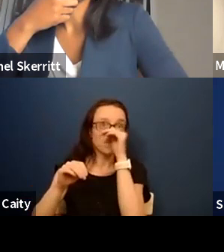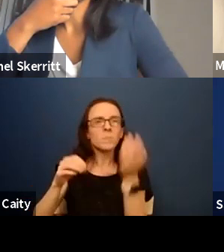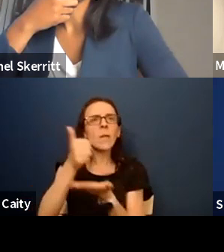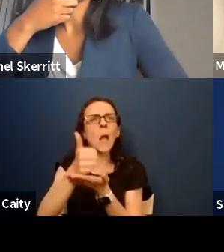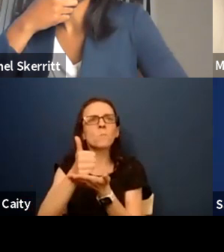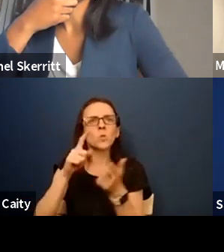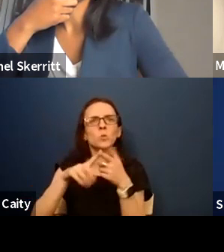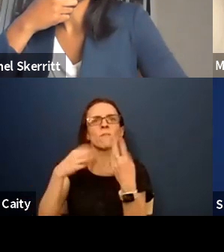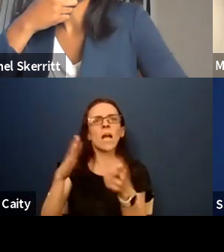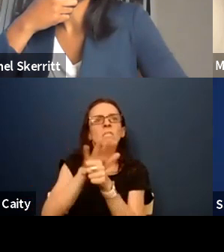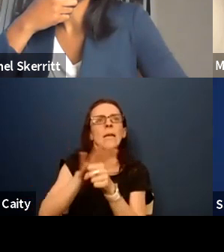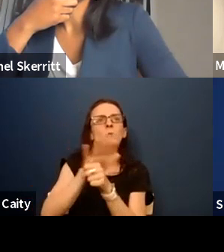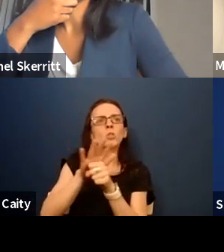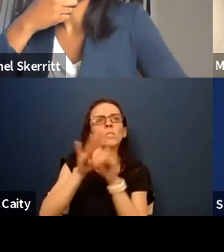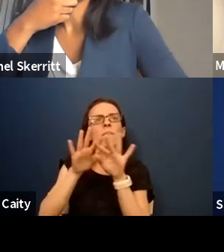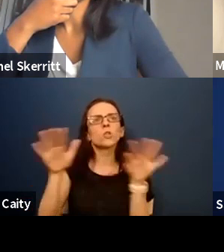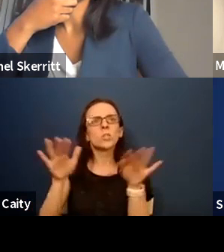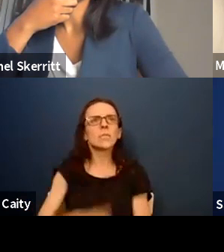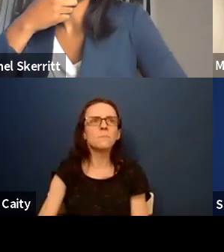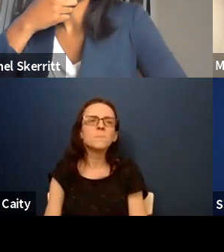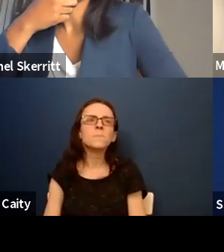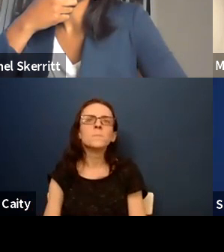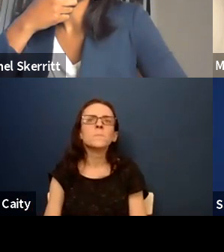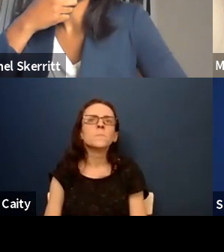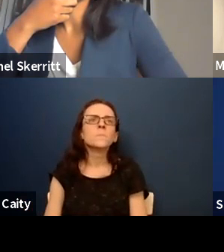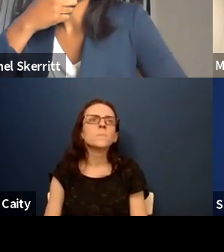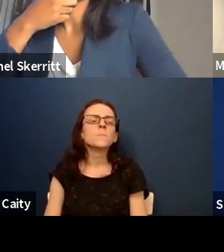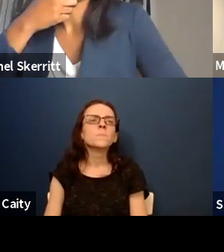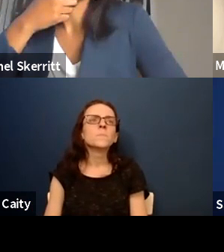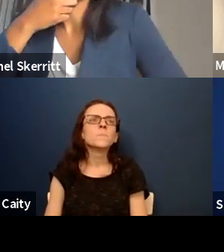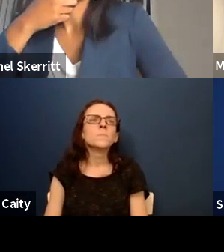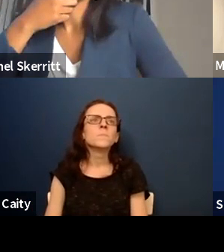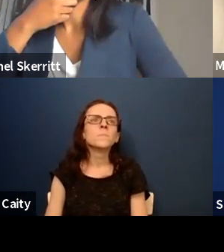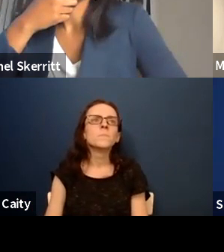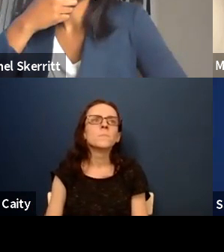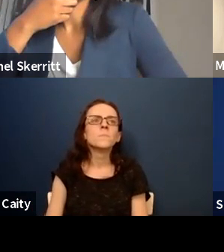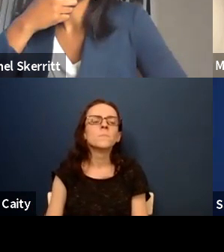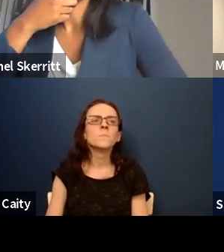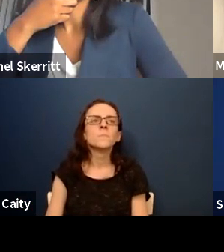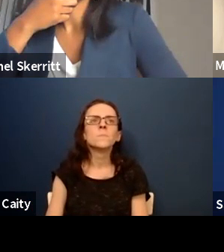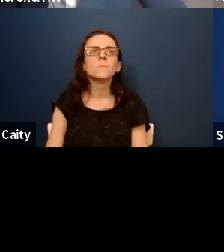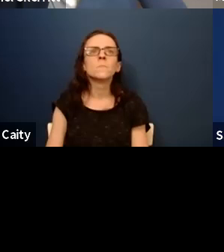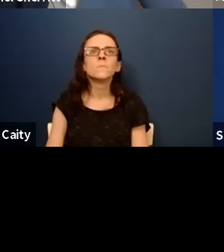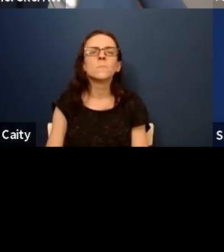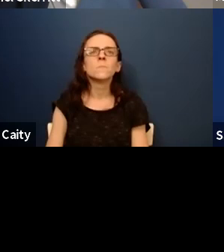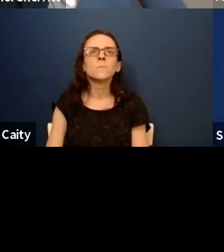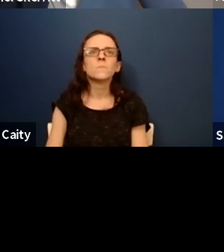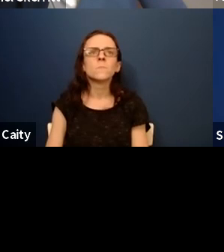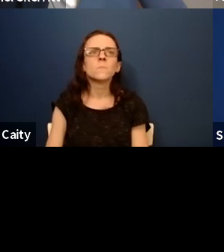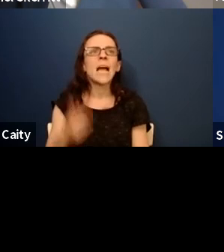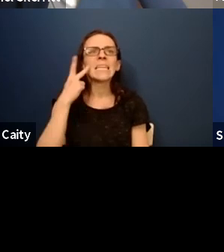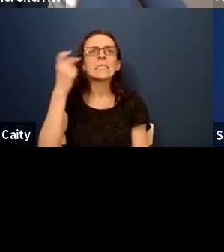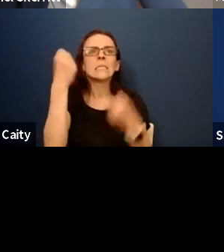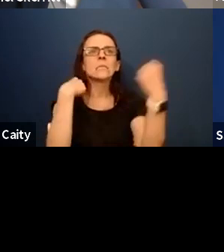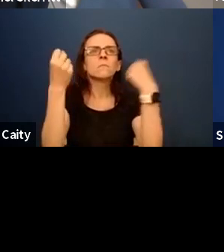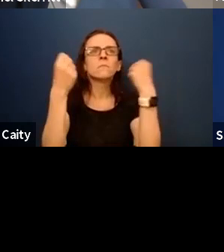provide neighborhood diversity among the lottery. Okay. I see noddings of